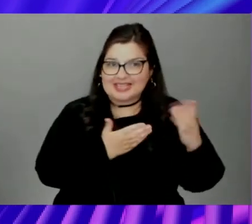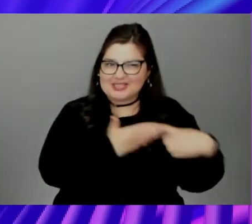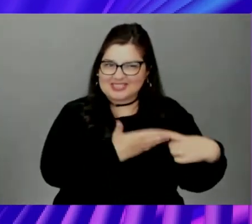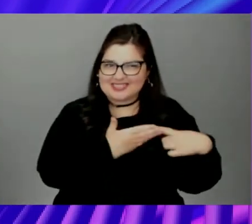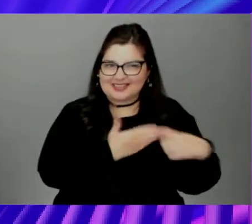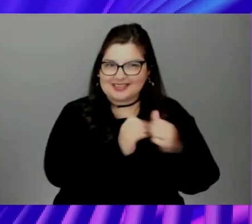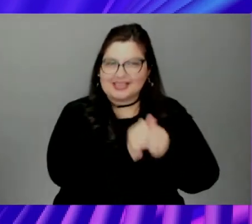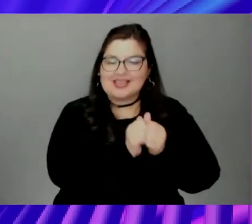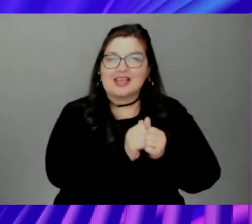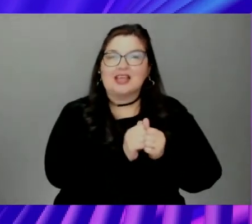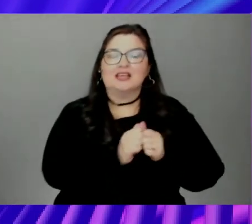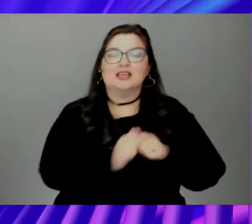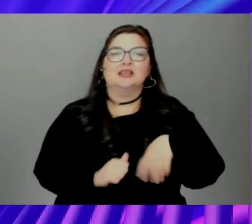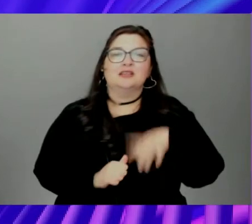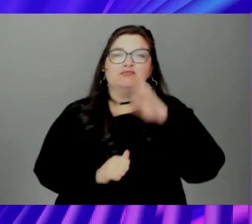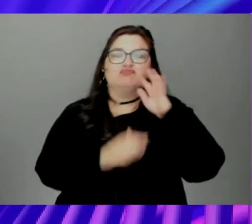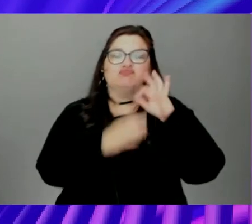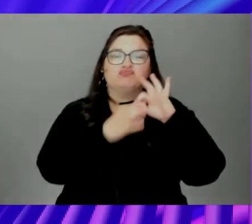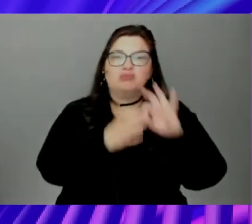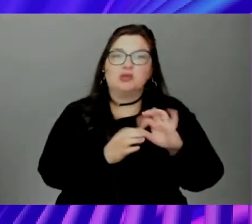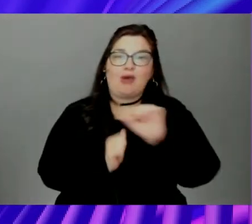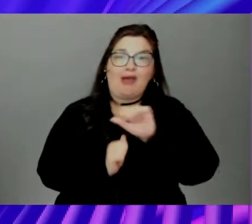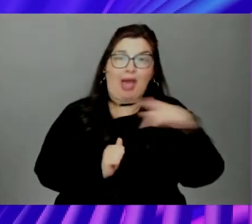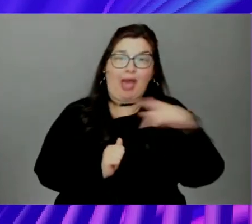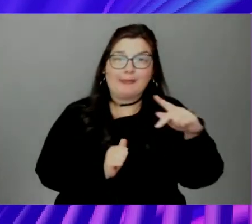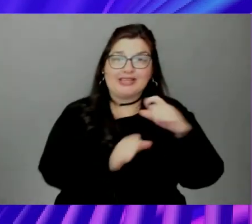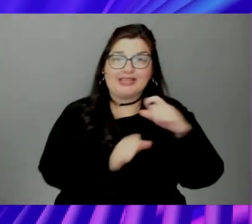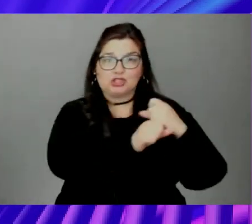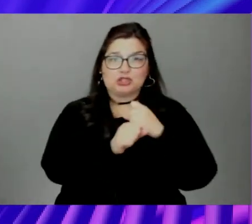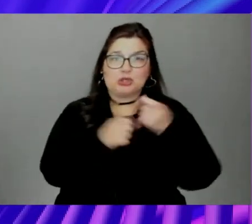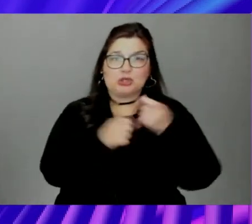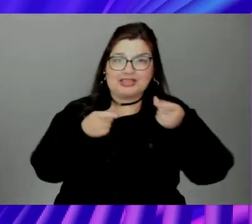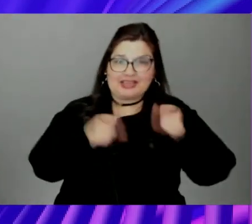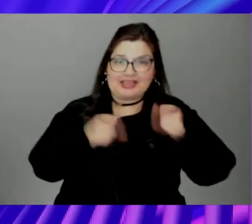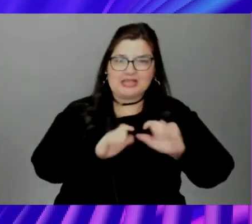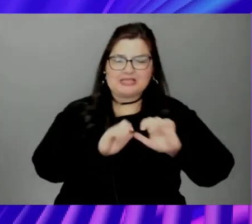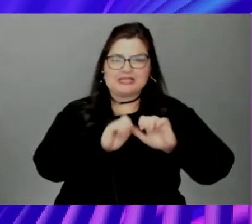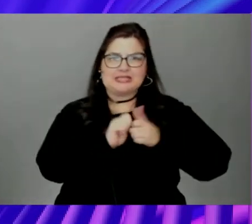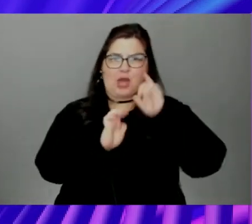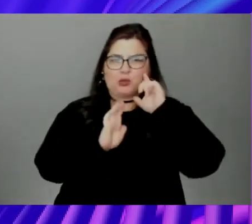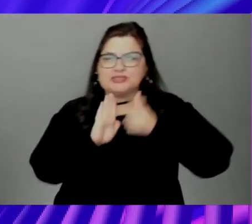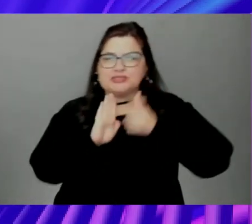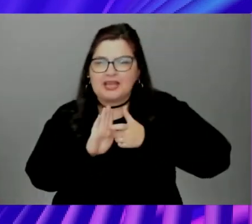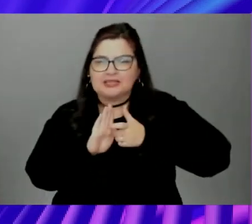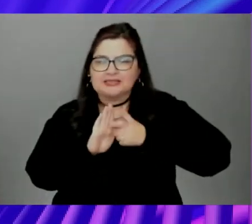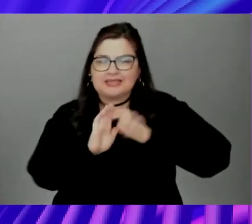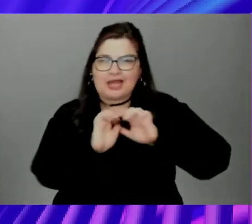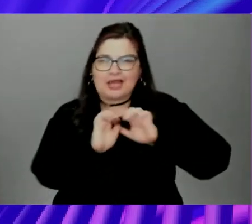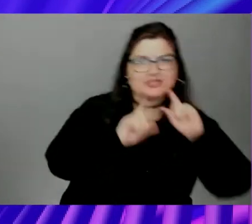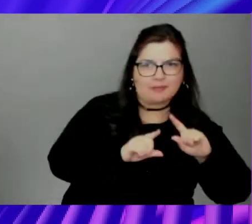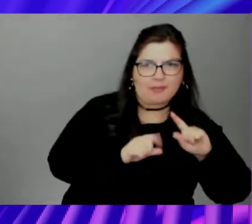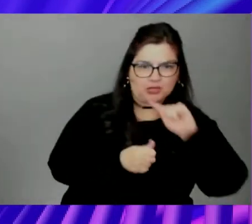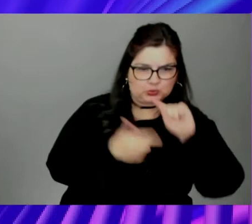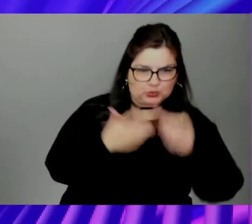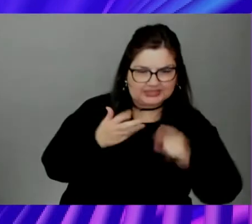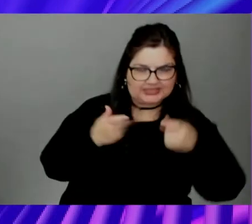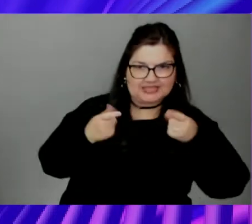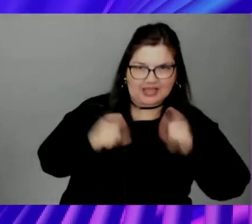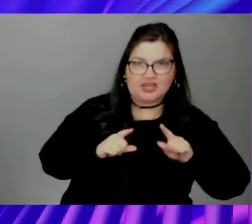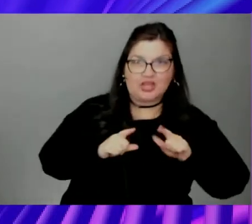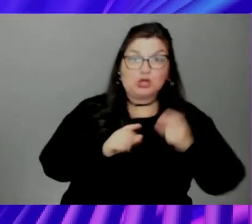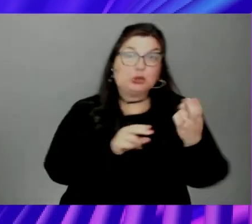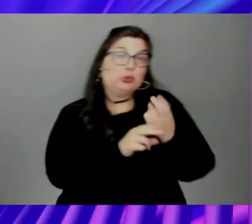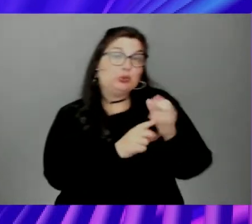application security events. We're also going to look at how to detect and respond to those types of events using AWS services such